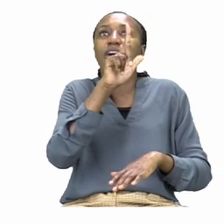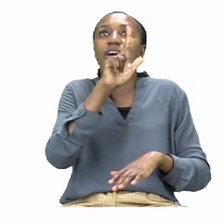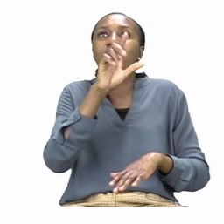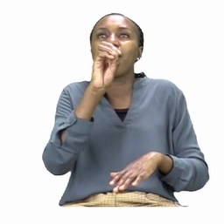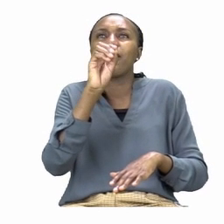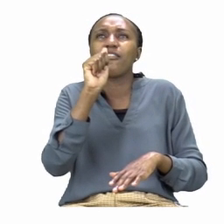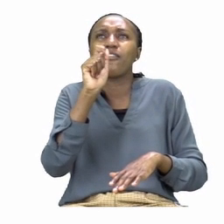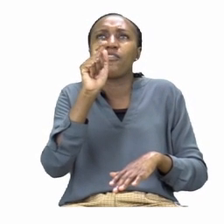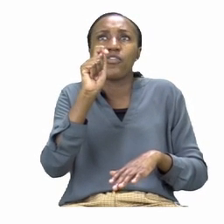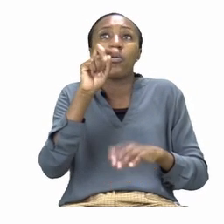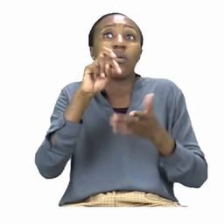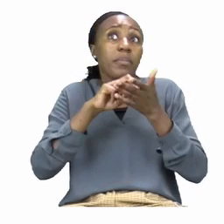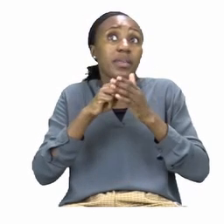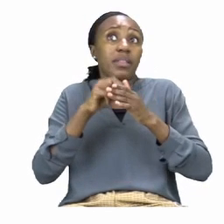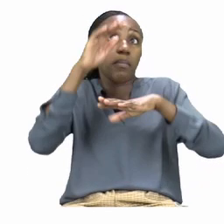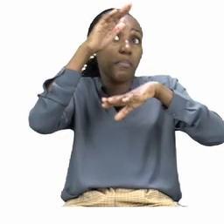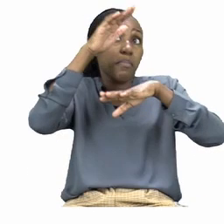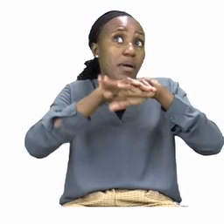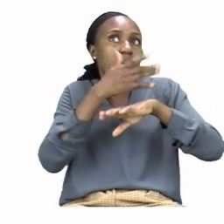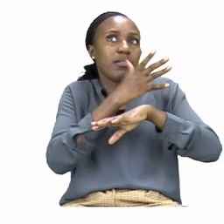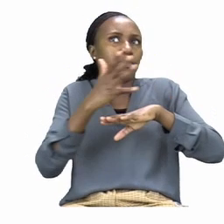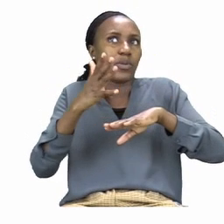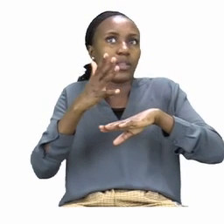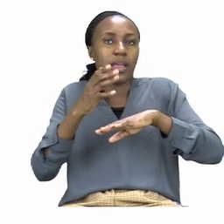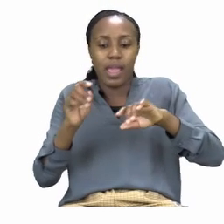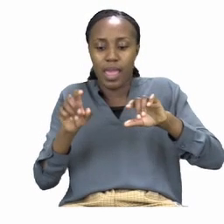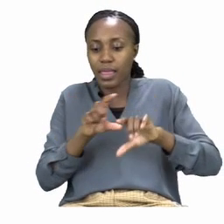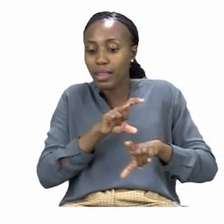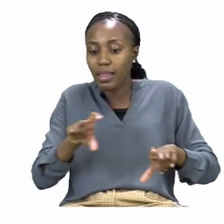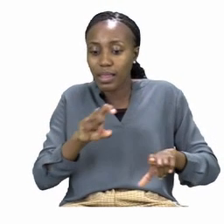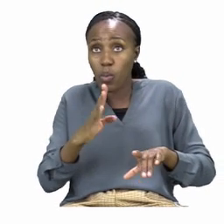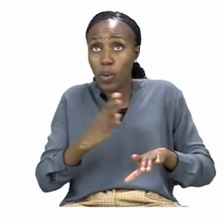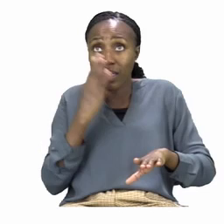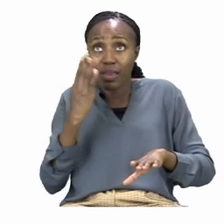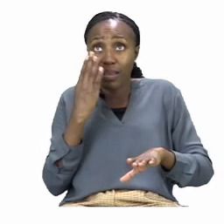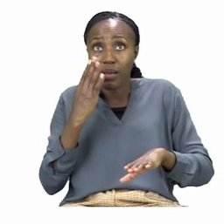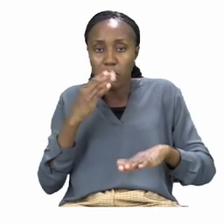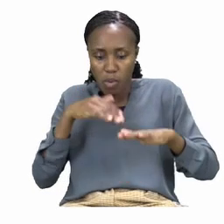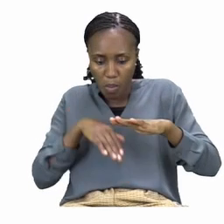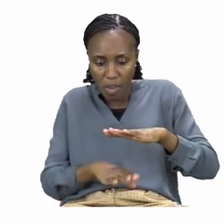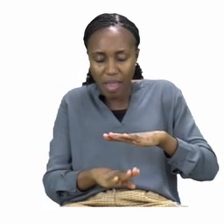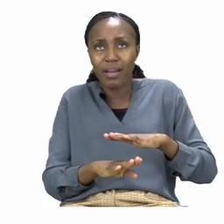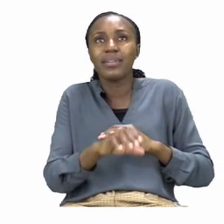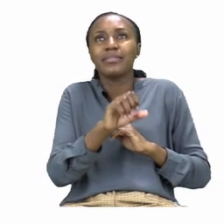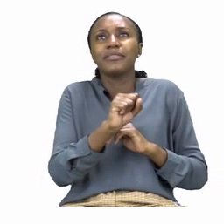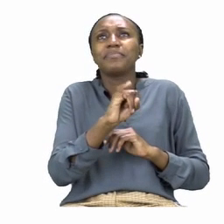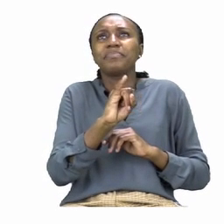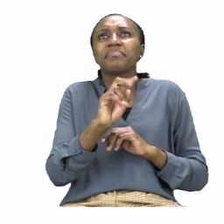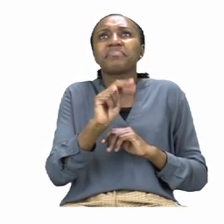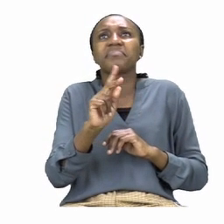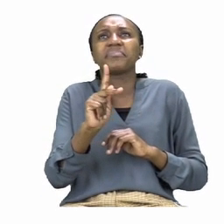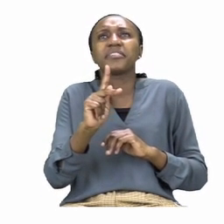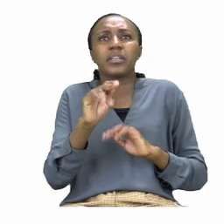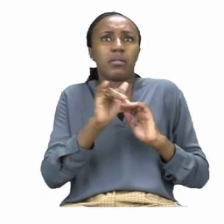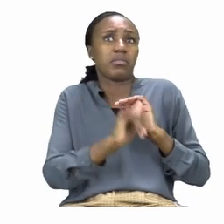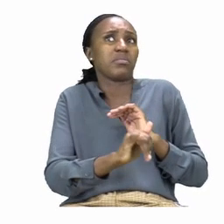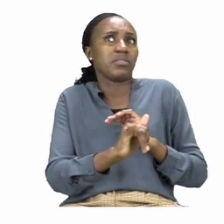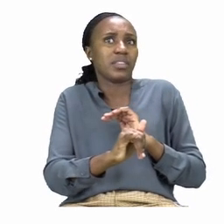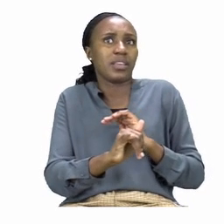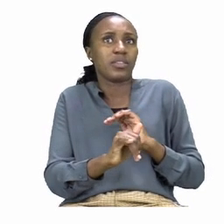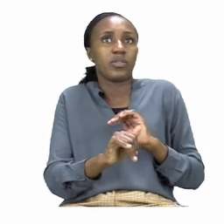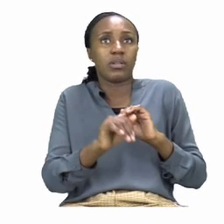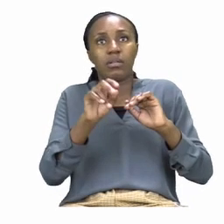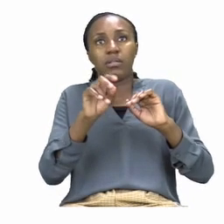will float. And below the glass in the water, you will see where the object